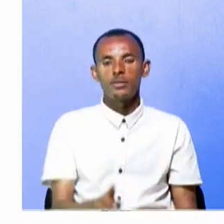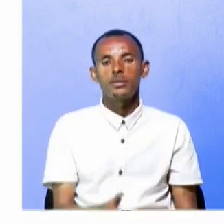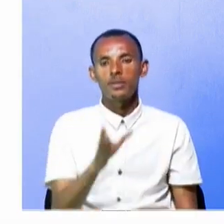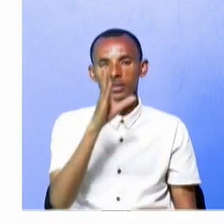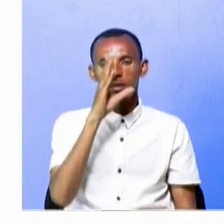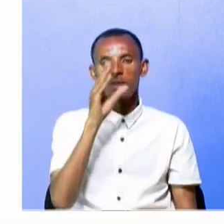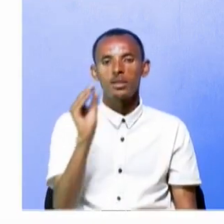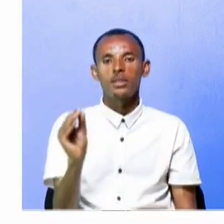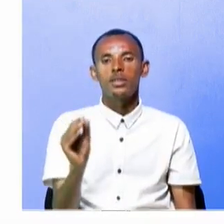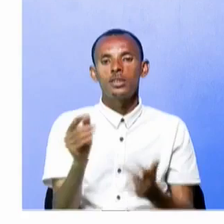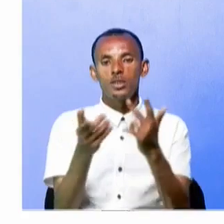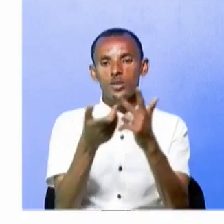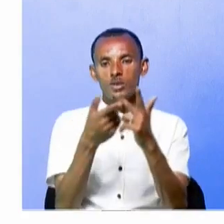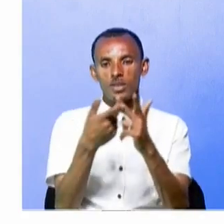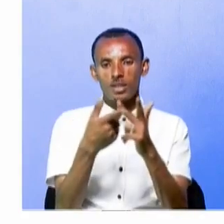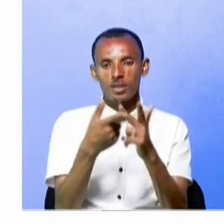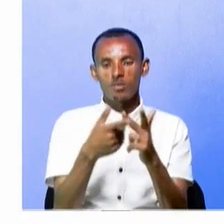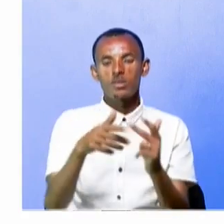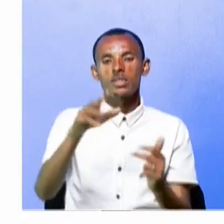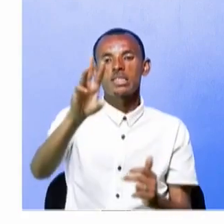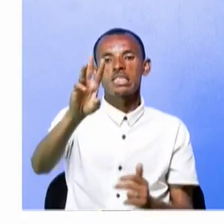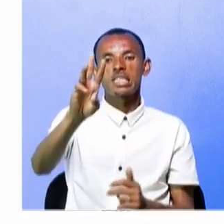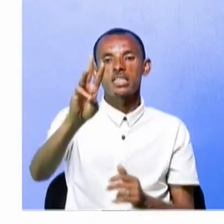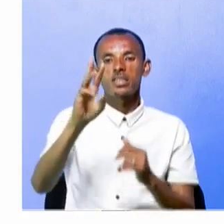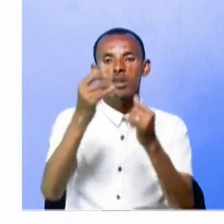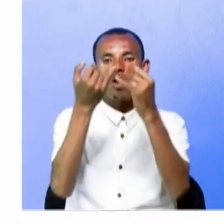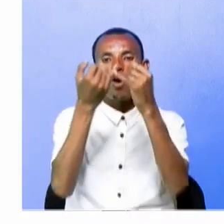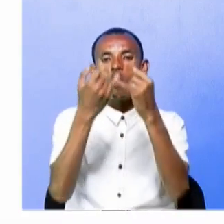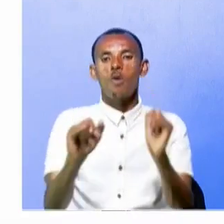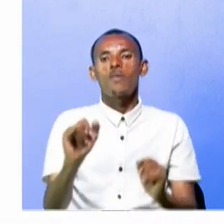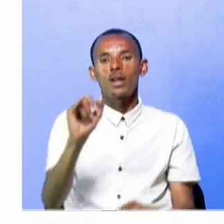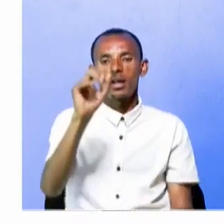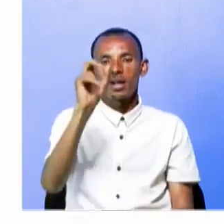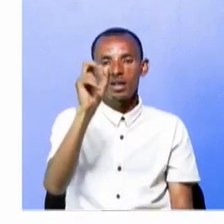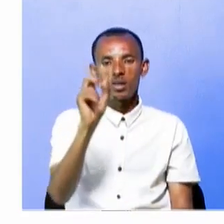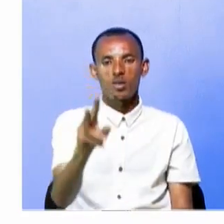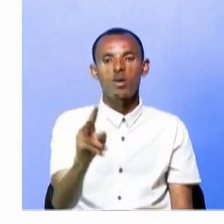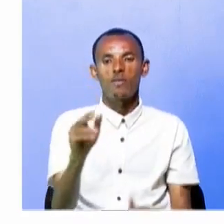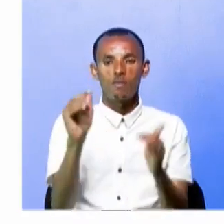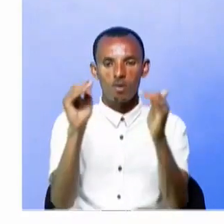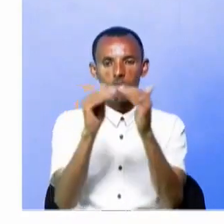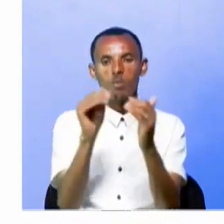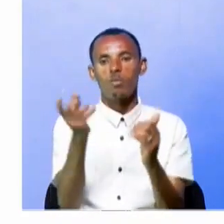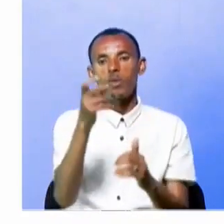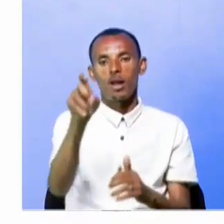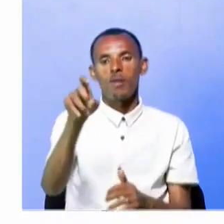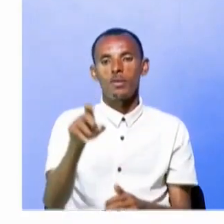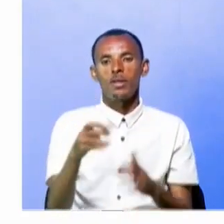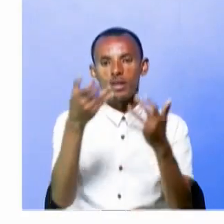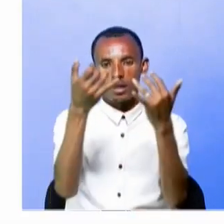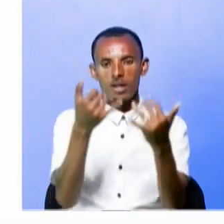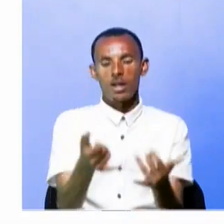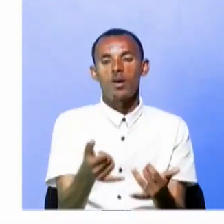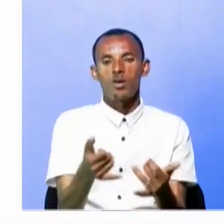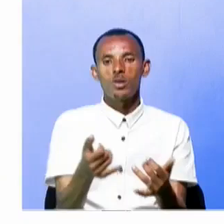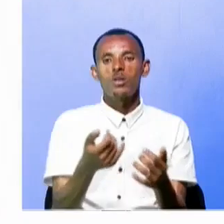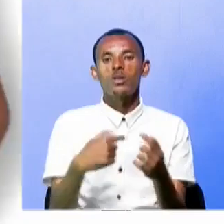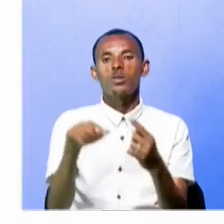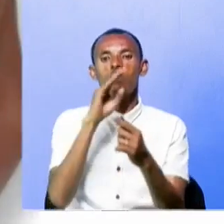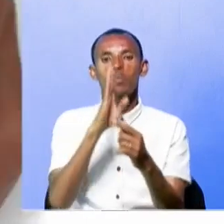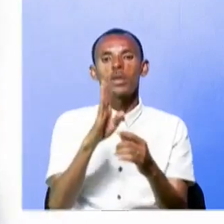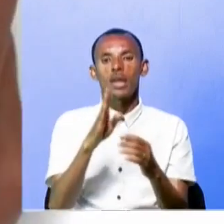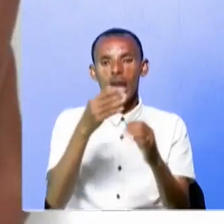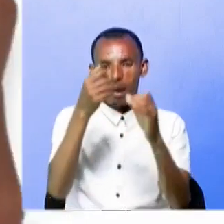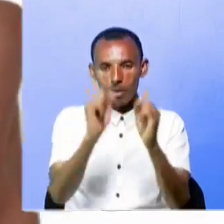and lastly compare 6/12, okay? Now, to be able to